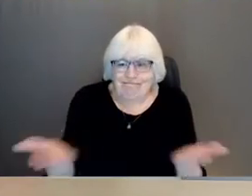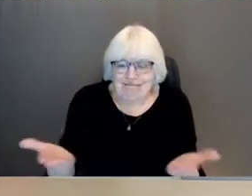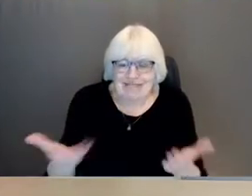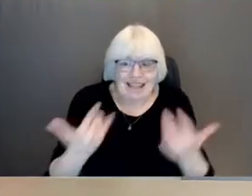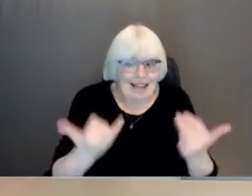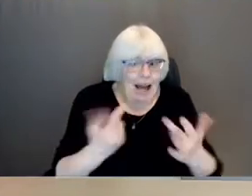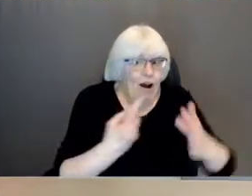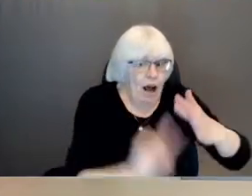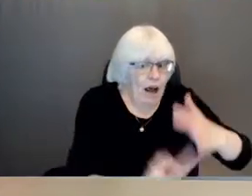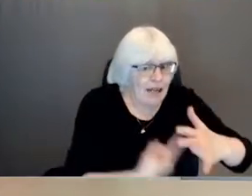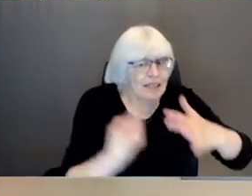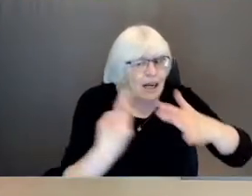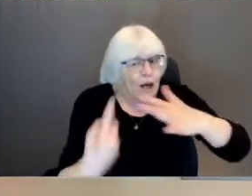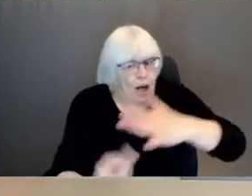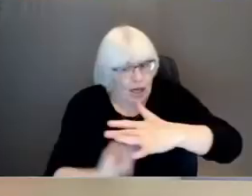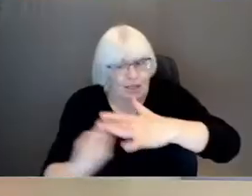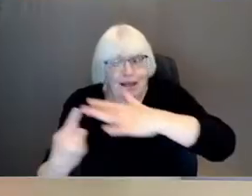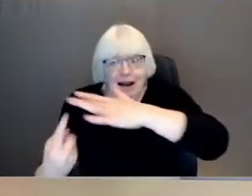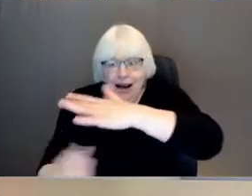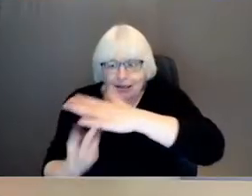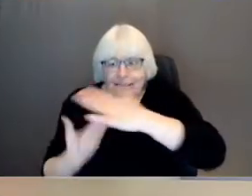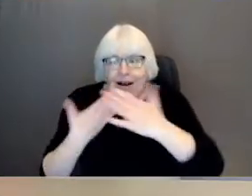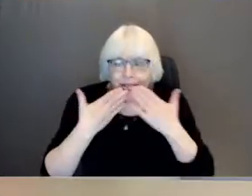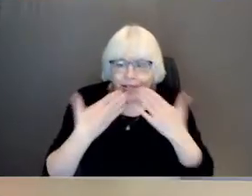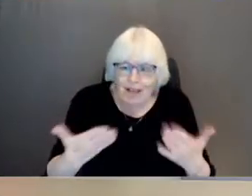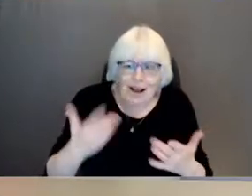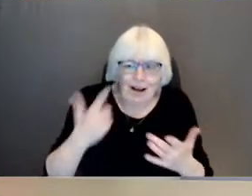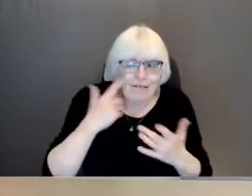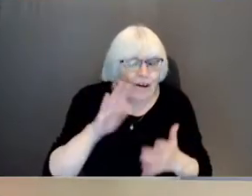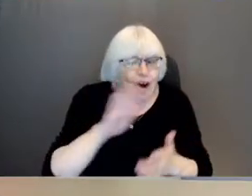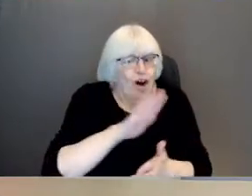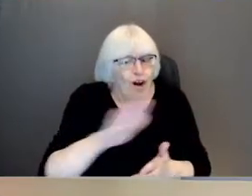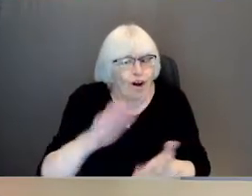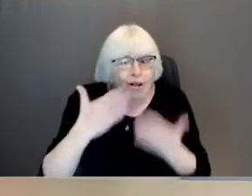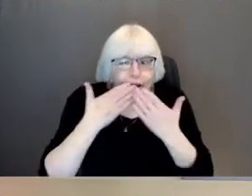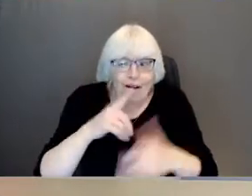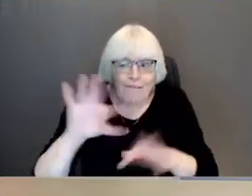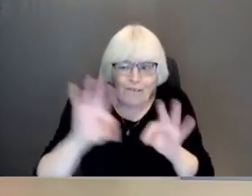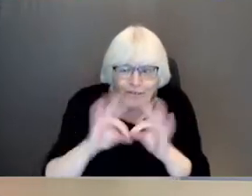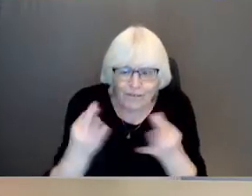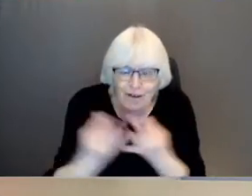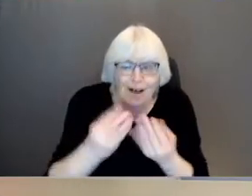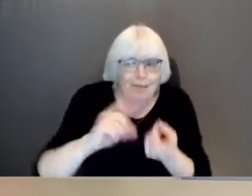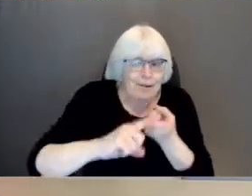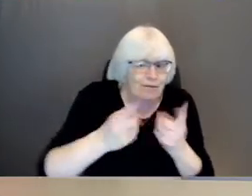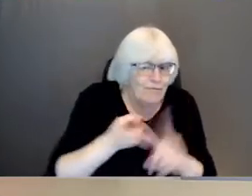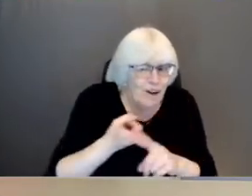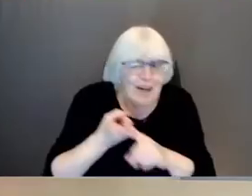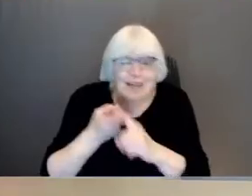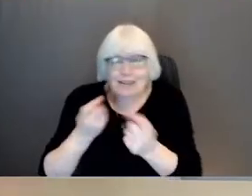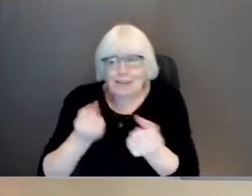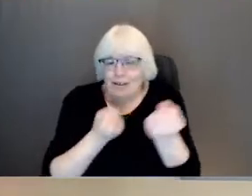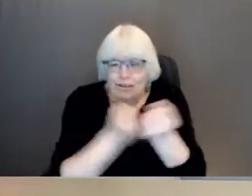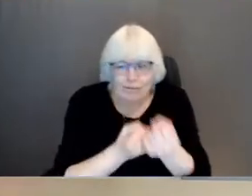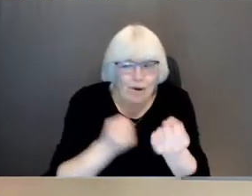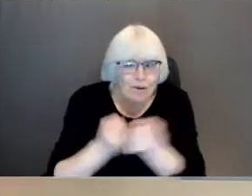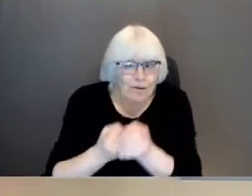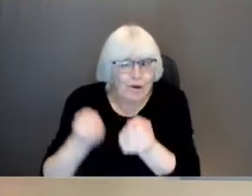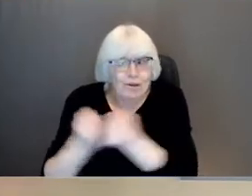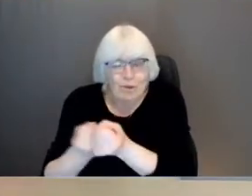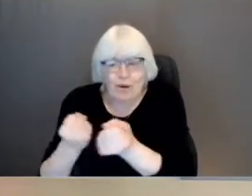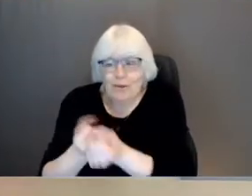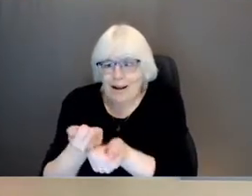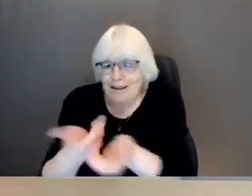who are supporting their loved ones and friends who are isolating. Thank you to the staff, as always, at Health PI and in